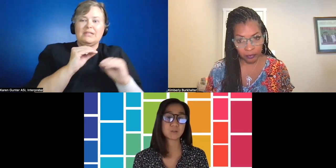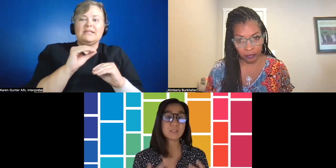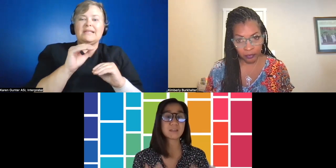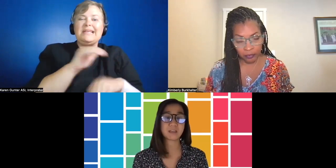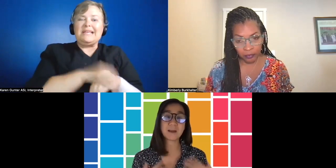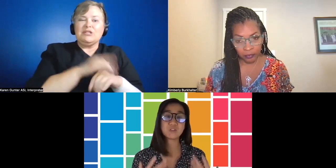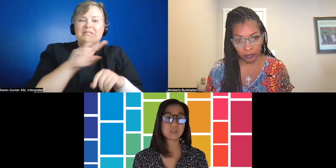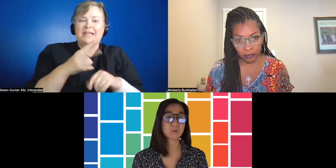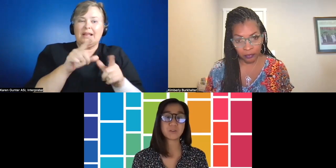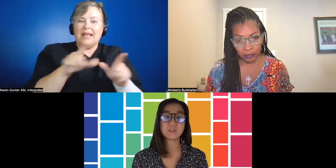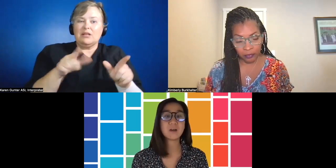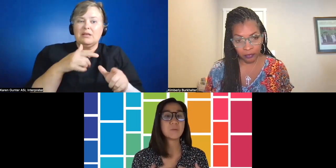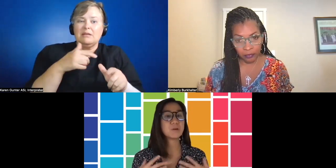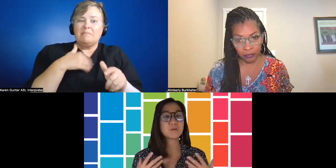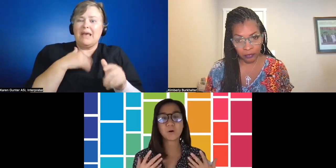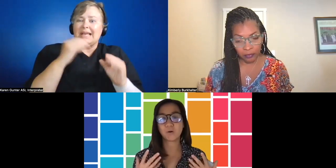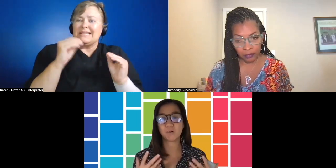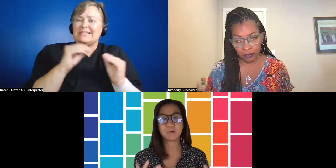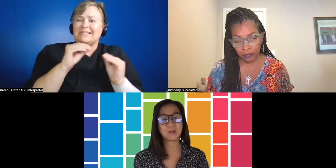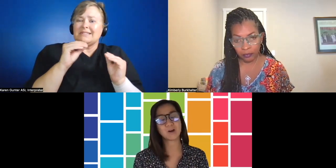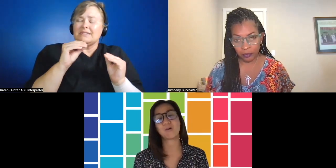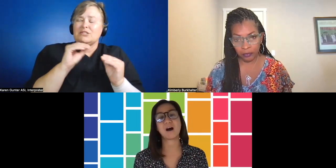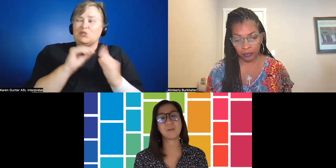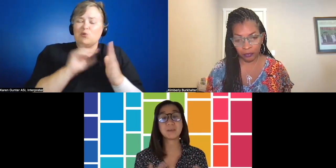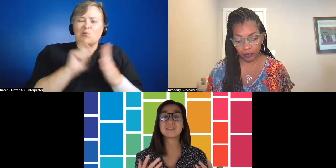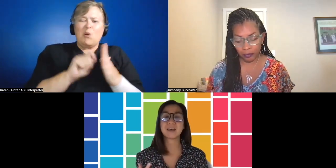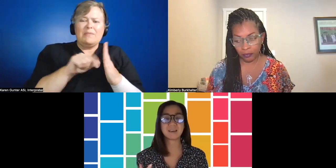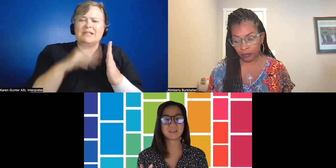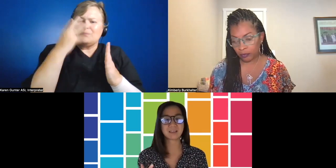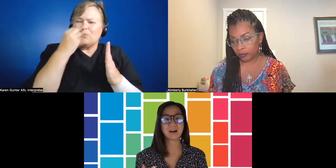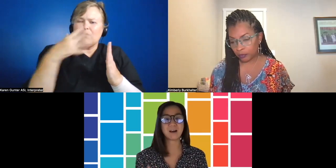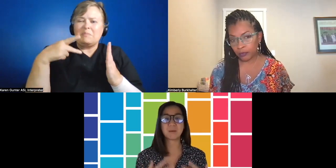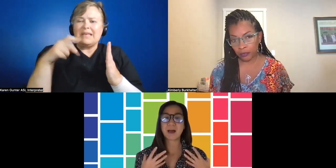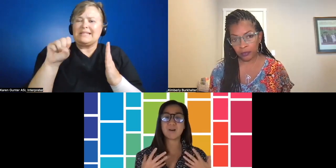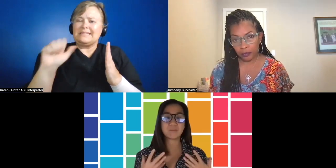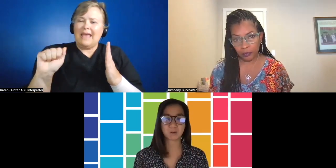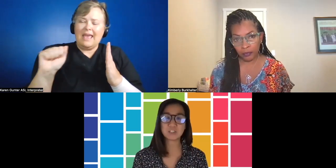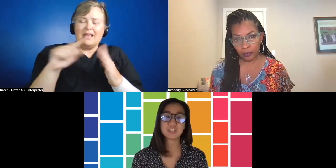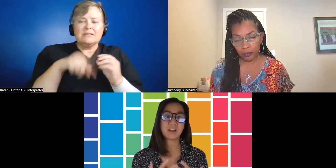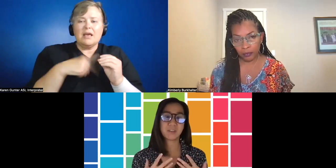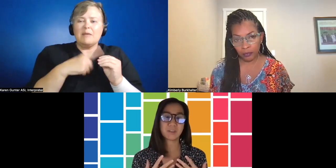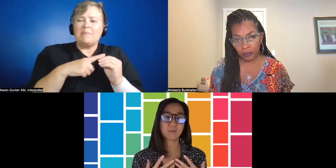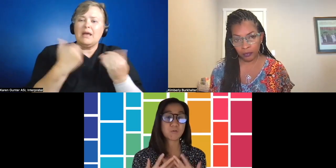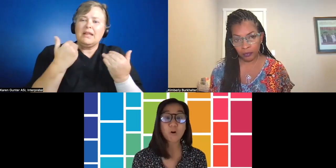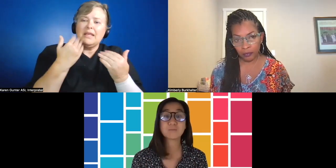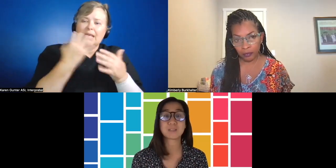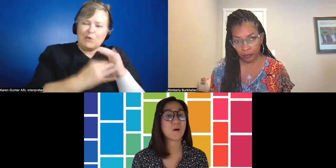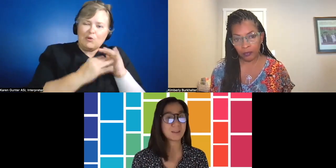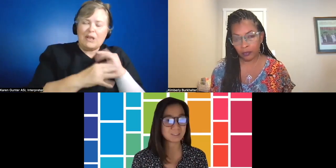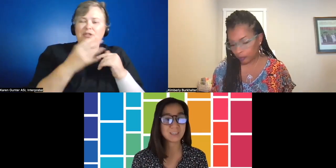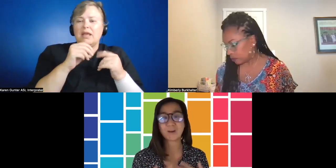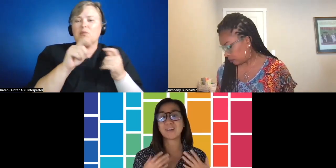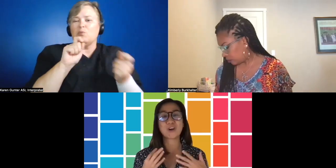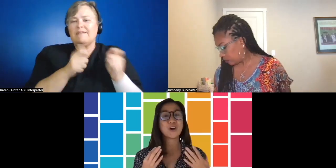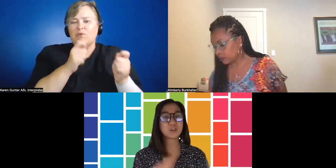language most recently, and my students wrote these beautiful, PSAs about immigration and the reforms they wanted